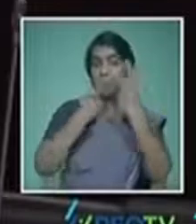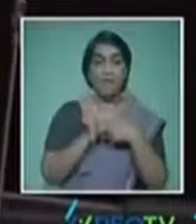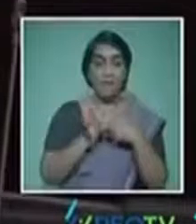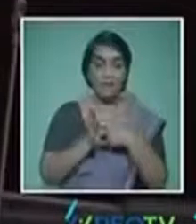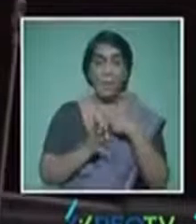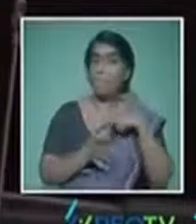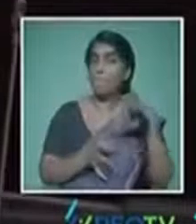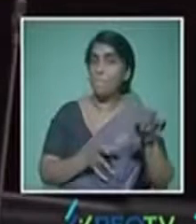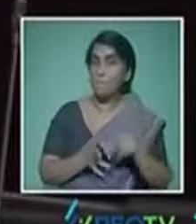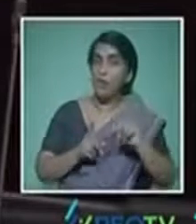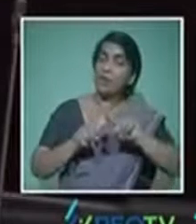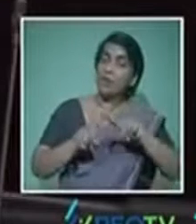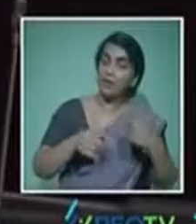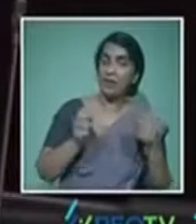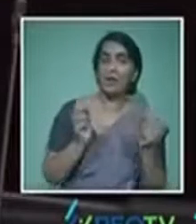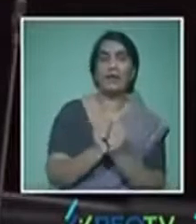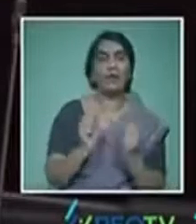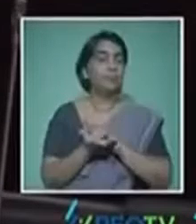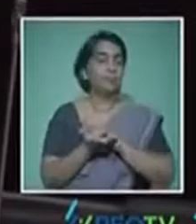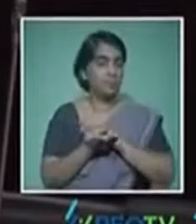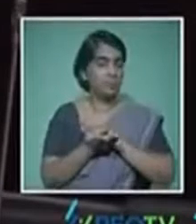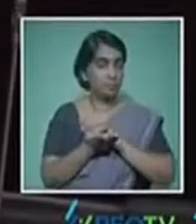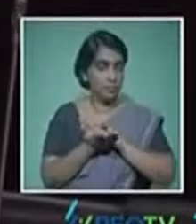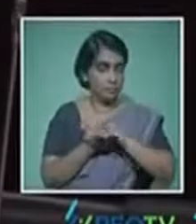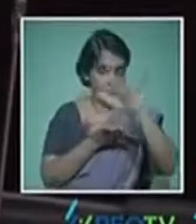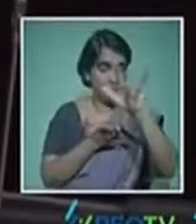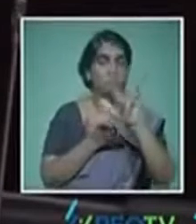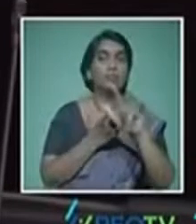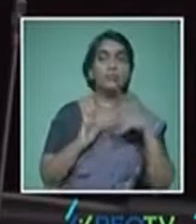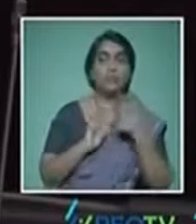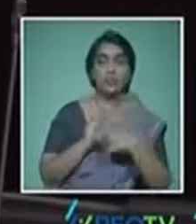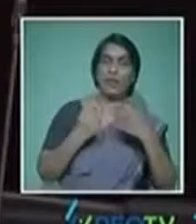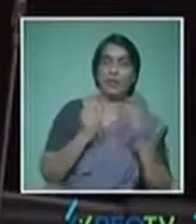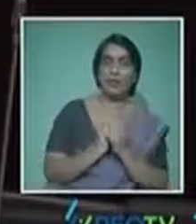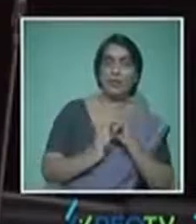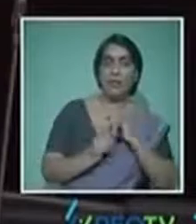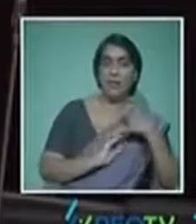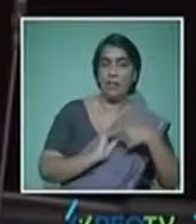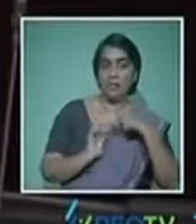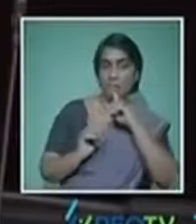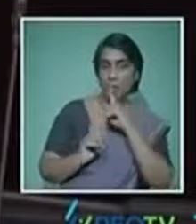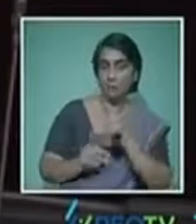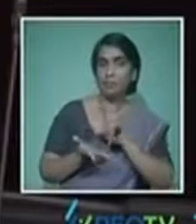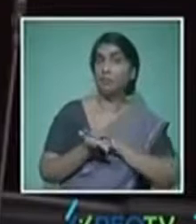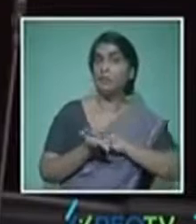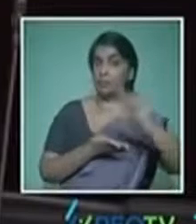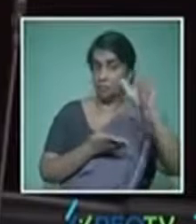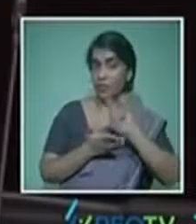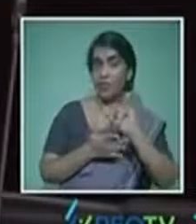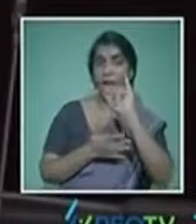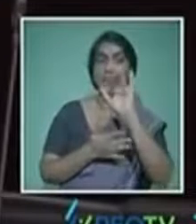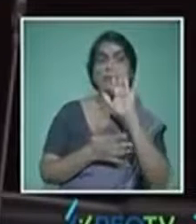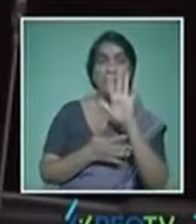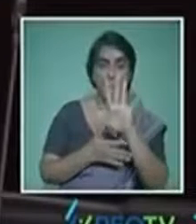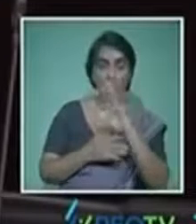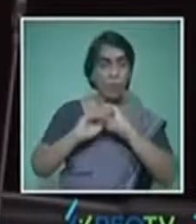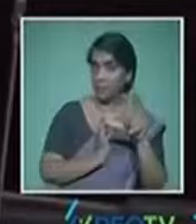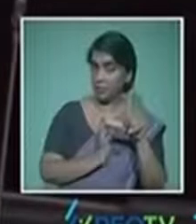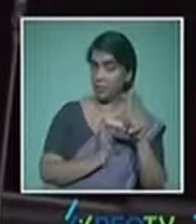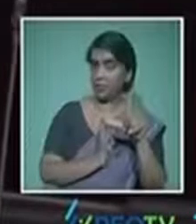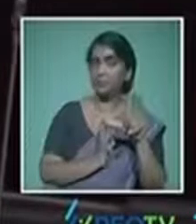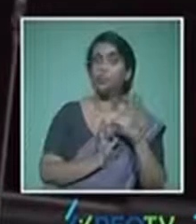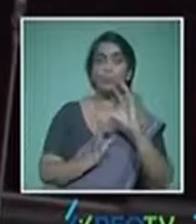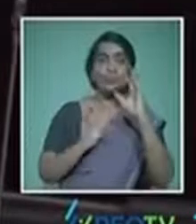Employment Bureau and 7 Sri Lankan women who have used visit visa are currently held in Dubai. The minister went on to note that Sri Lankans